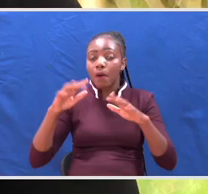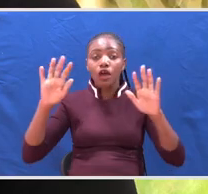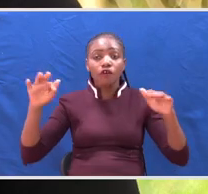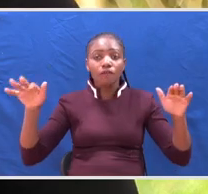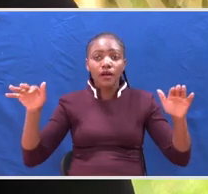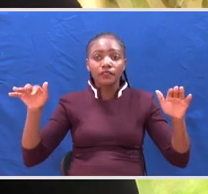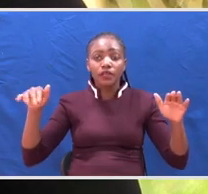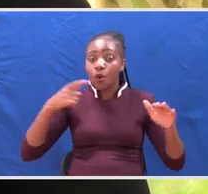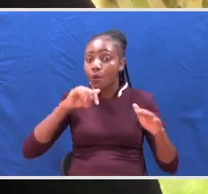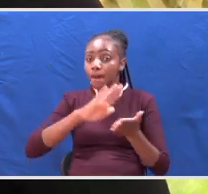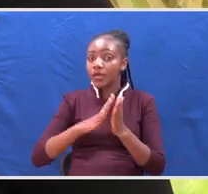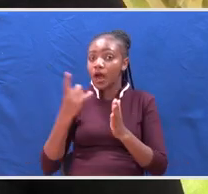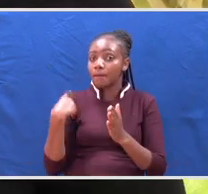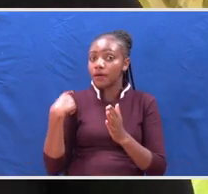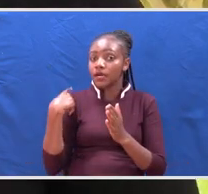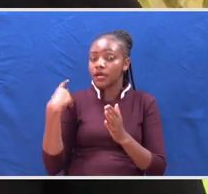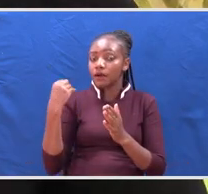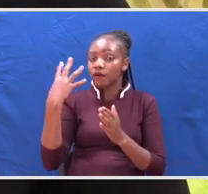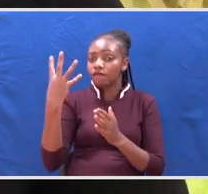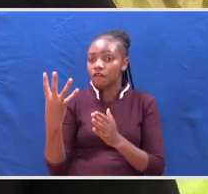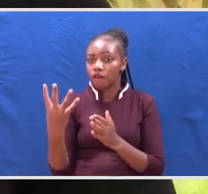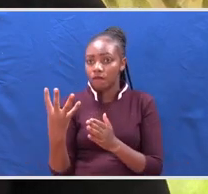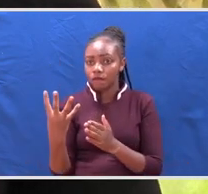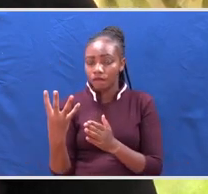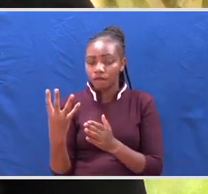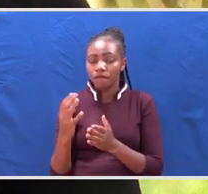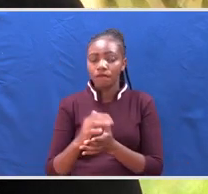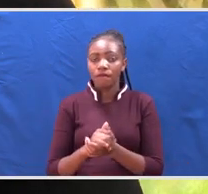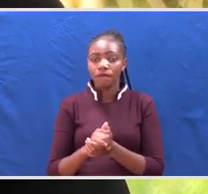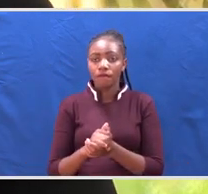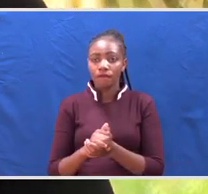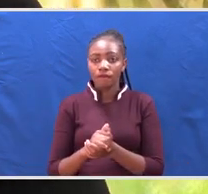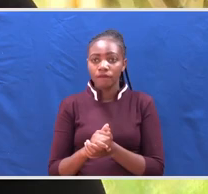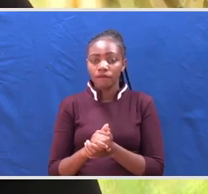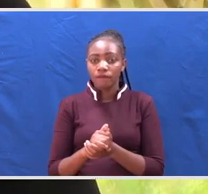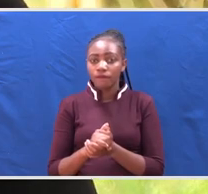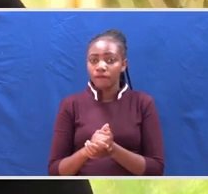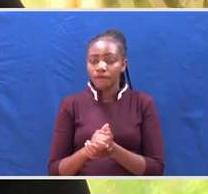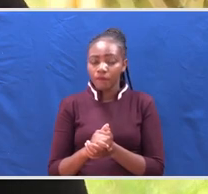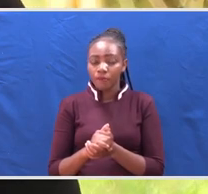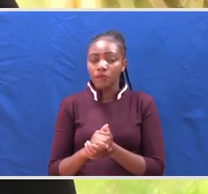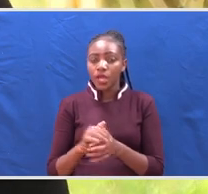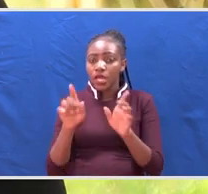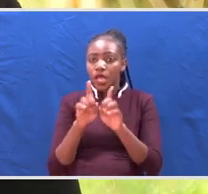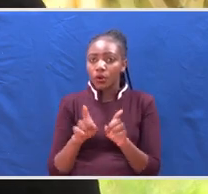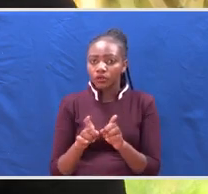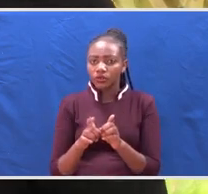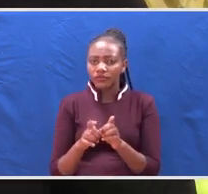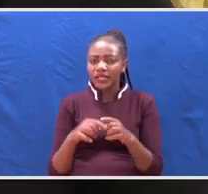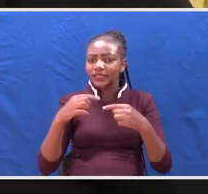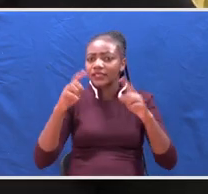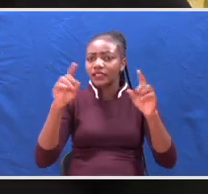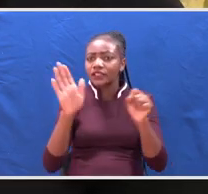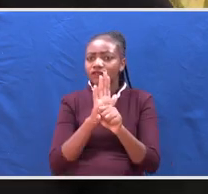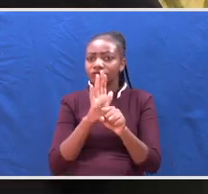came forth. So we had a total of 183 species that we submitted in a span of 24 hours. So what has made successful